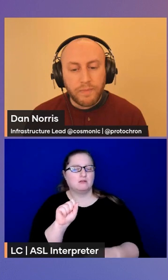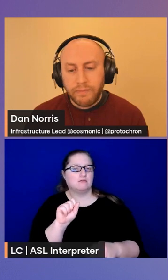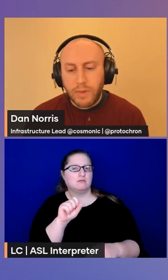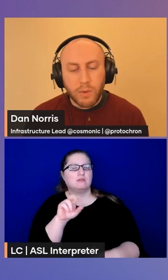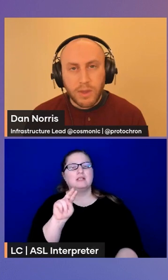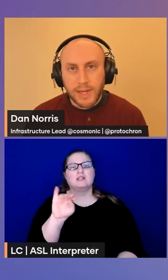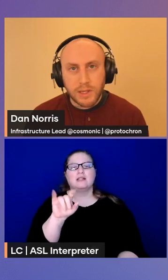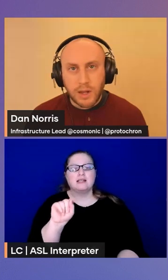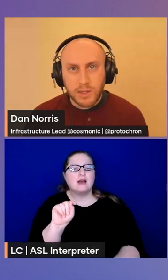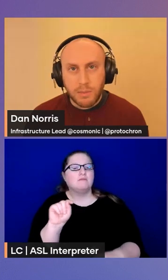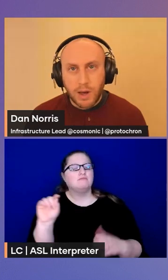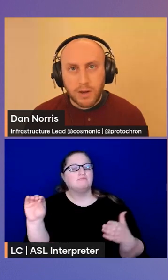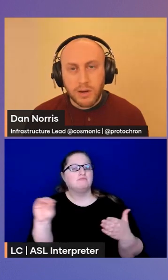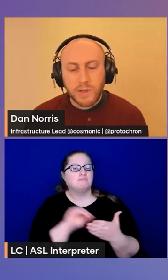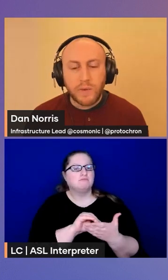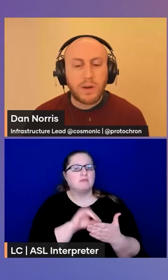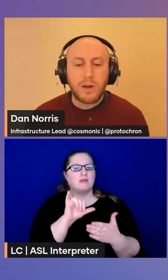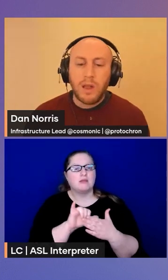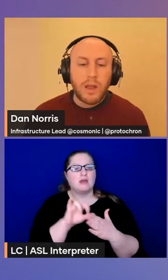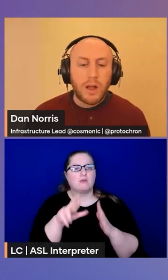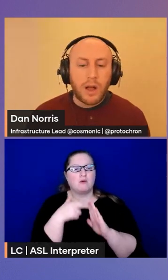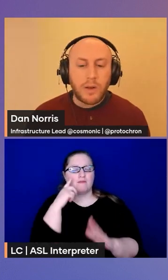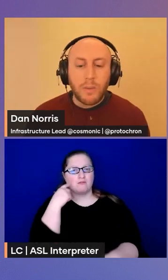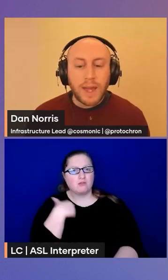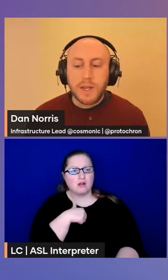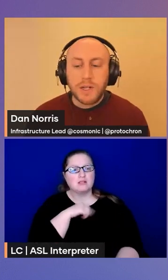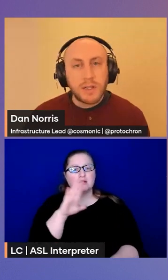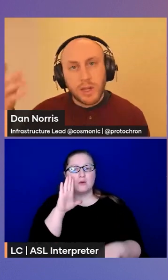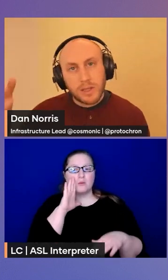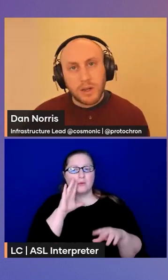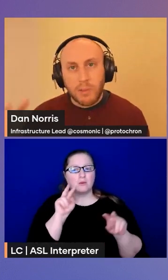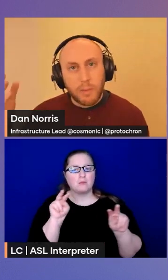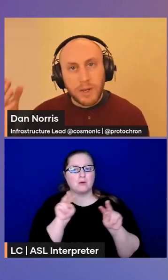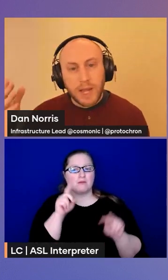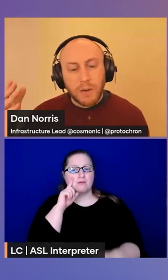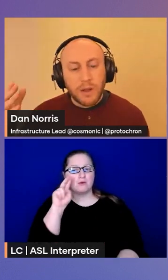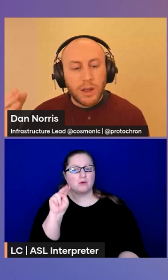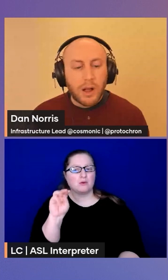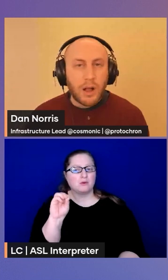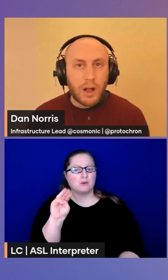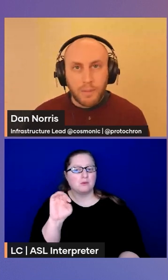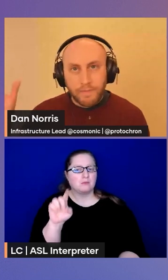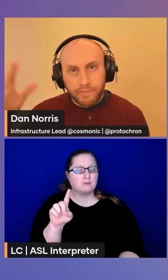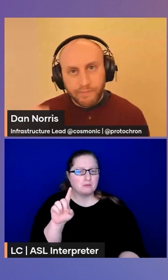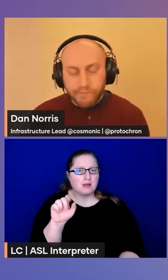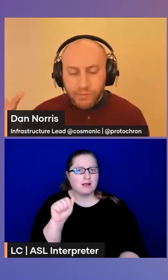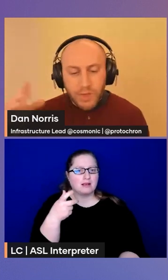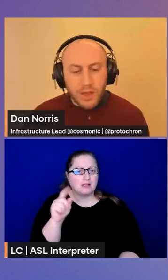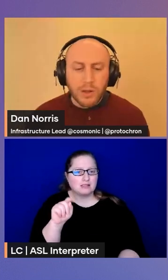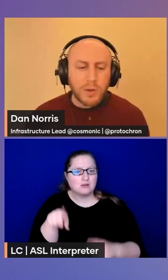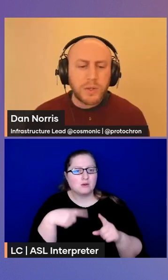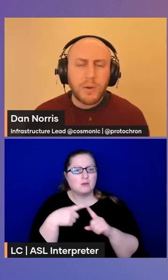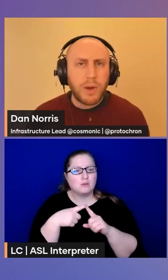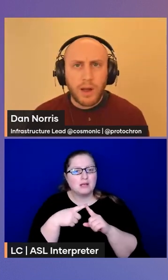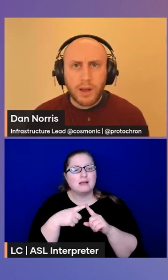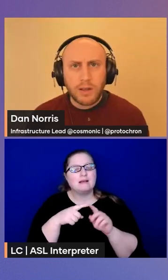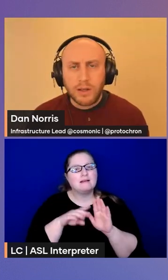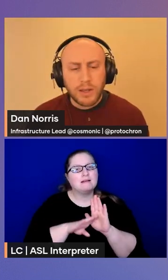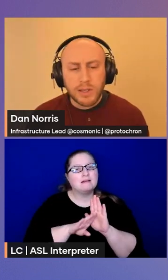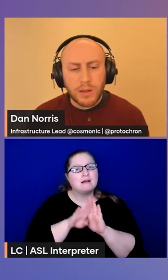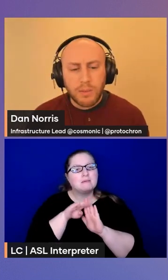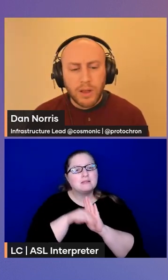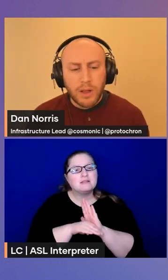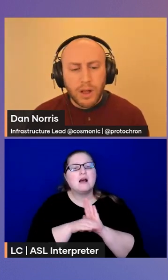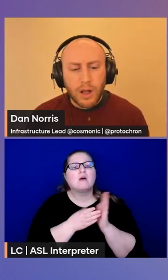One of the things it does, it monitors for Nomad agents as they come up and down. It goes through and periodically